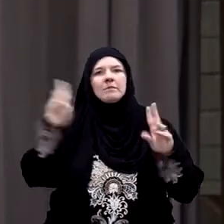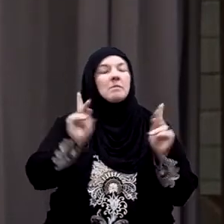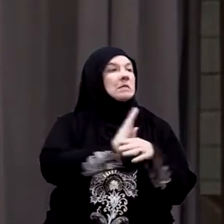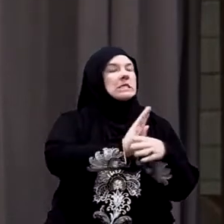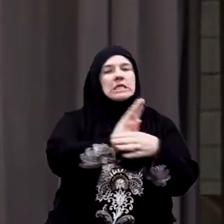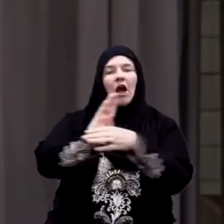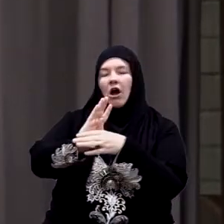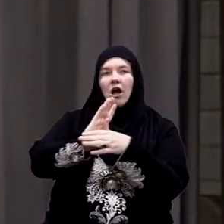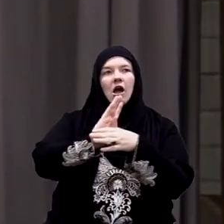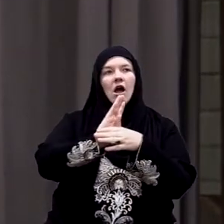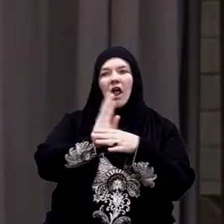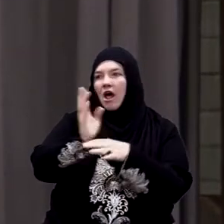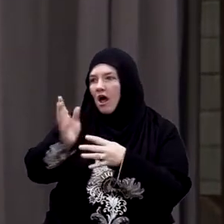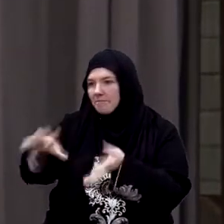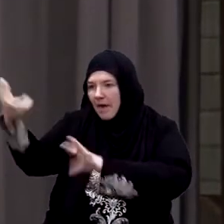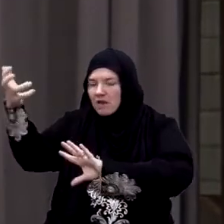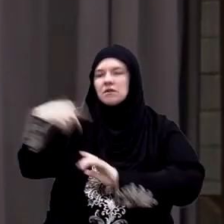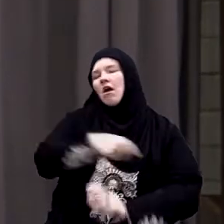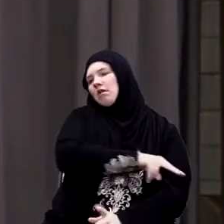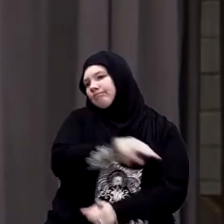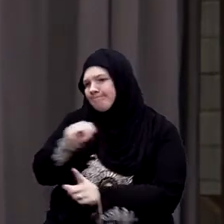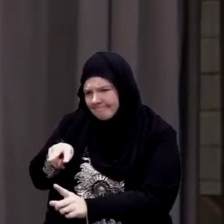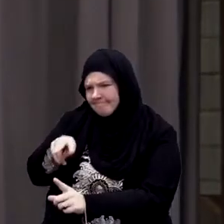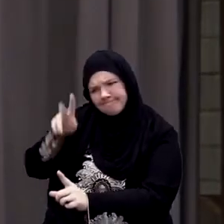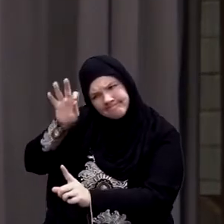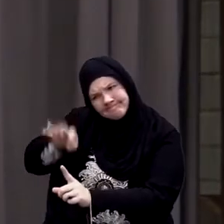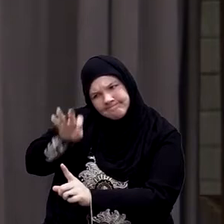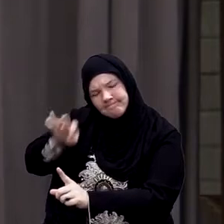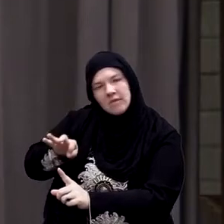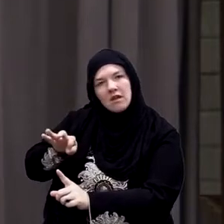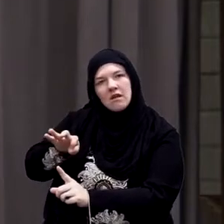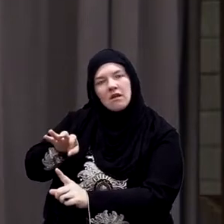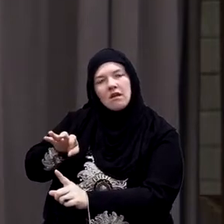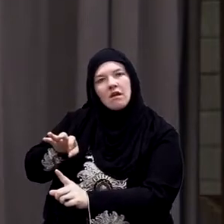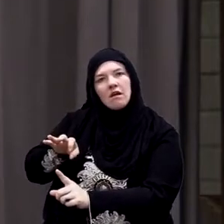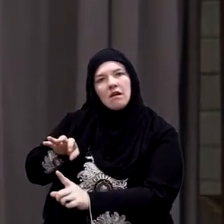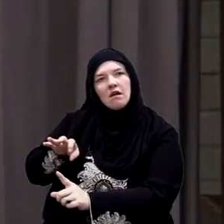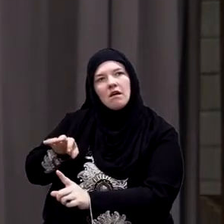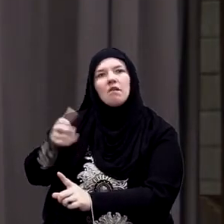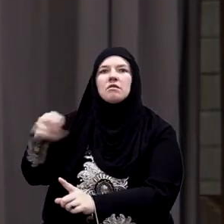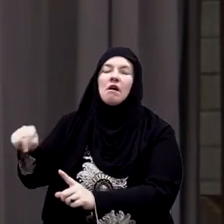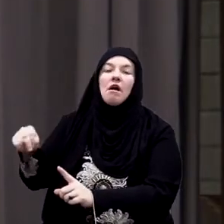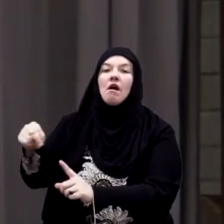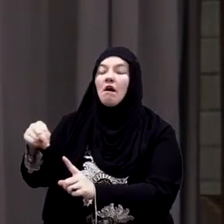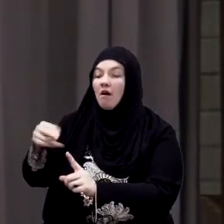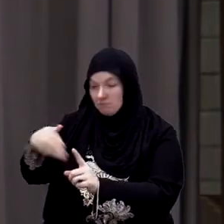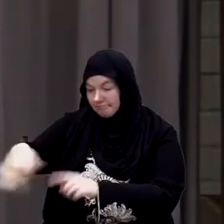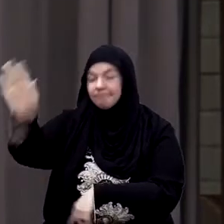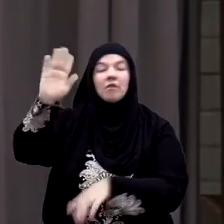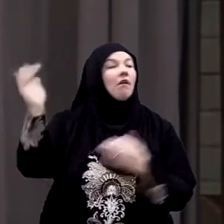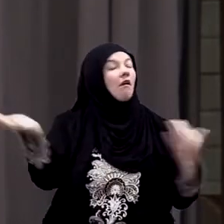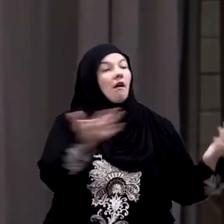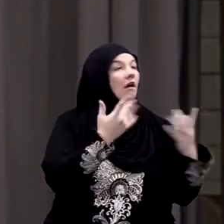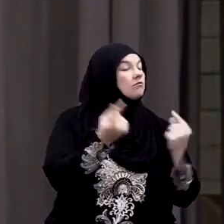Our generation has squandered the largest resources of our